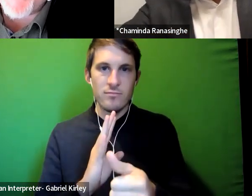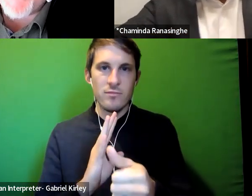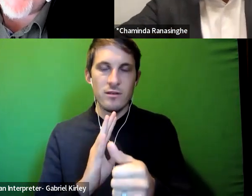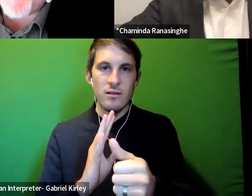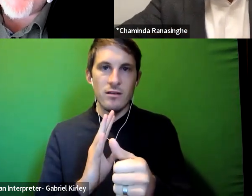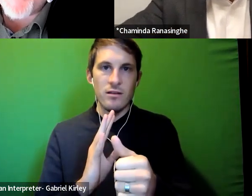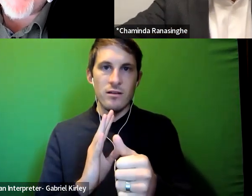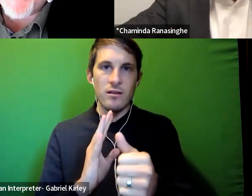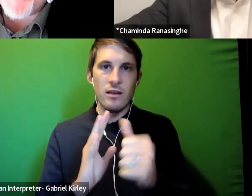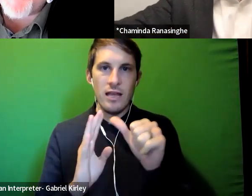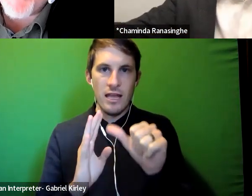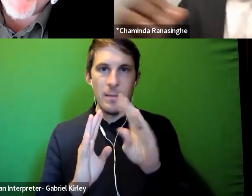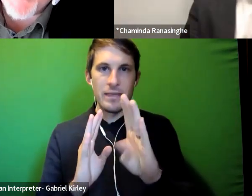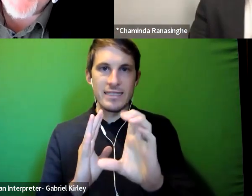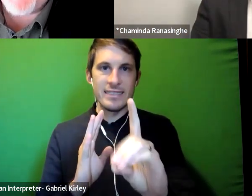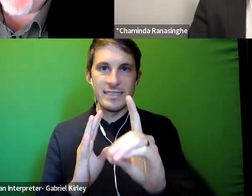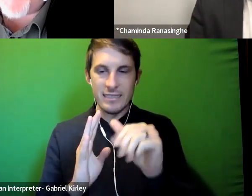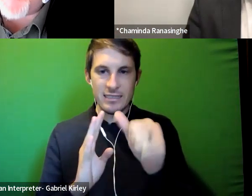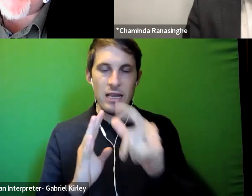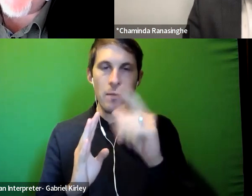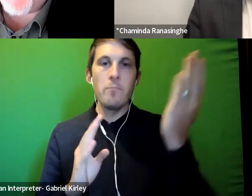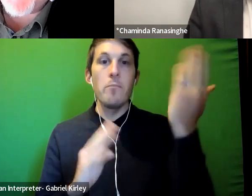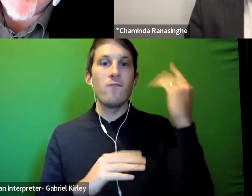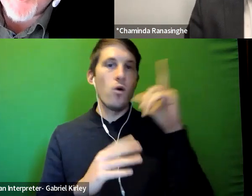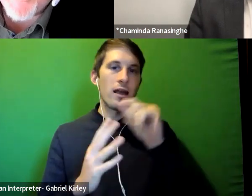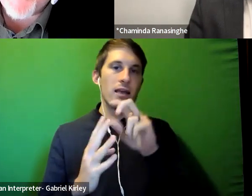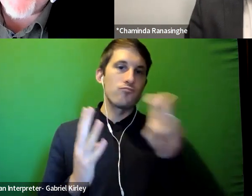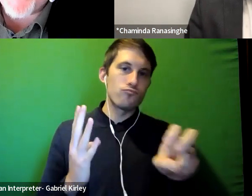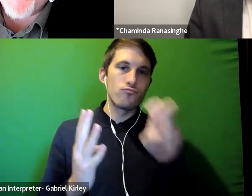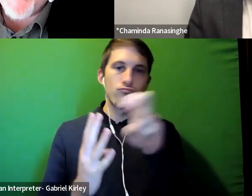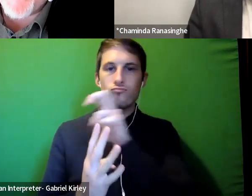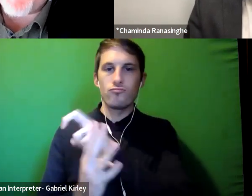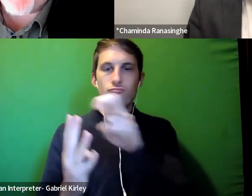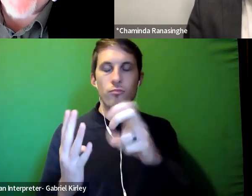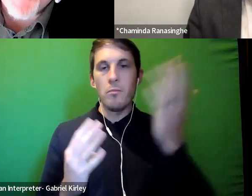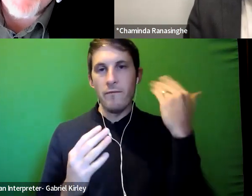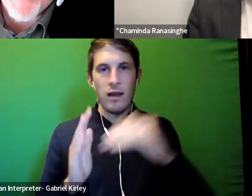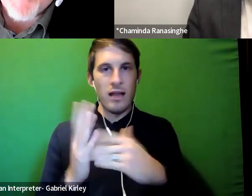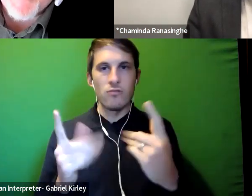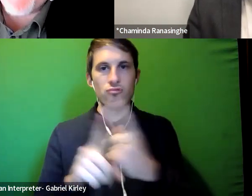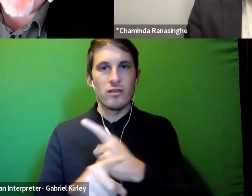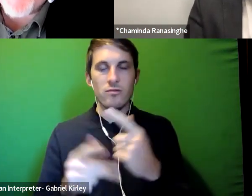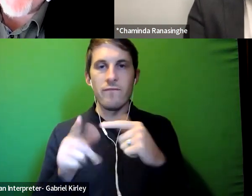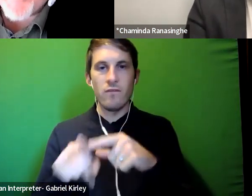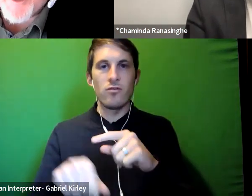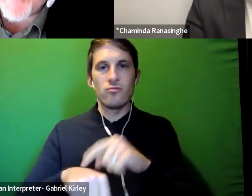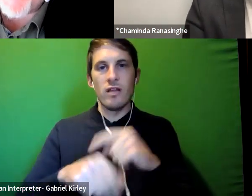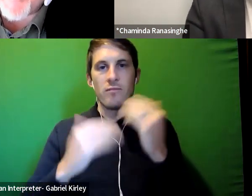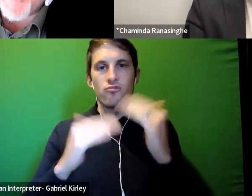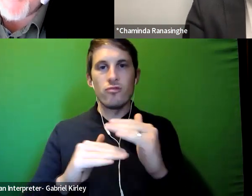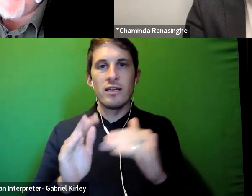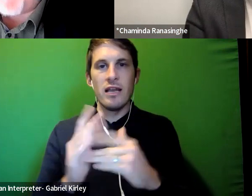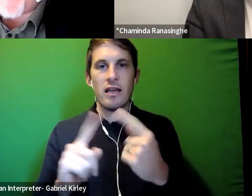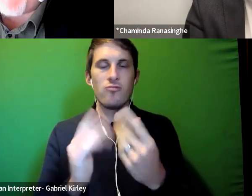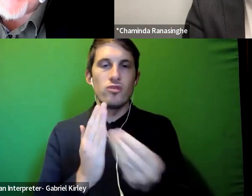do D, etc., rather than you can do A, B, or C, and then you've got options to do this, you've got options to do this. And that's part of that time constraint that we're talking about in resources.